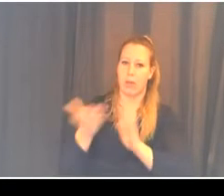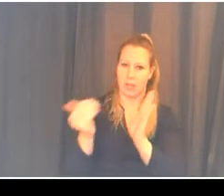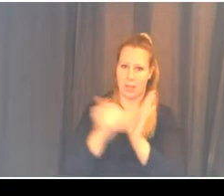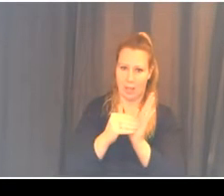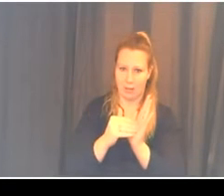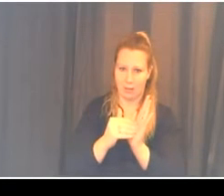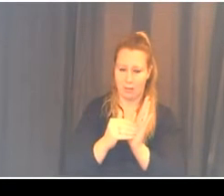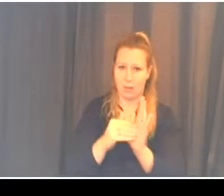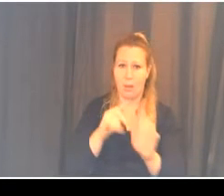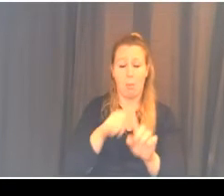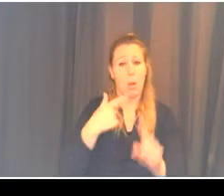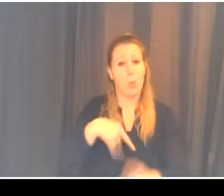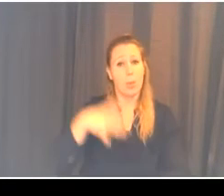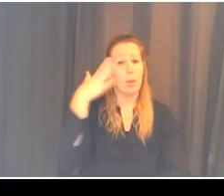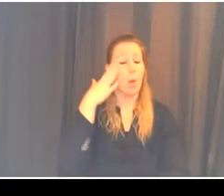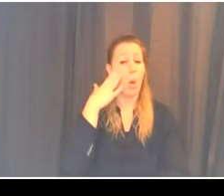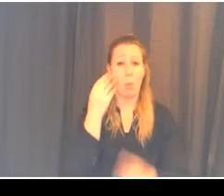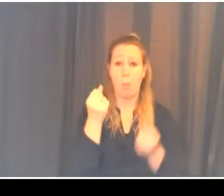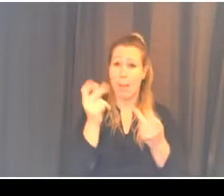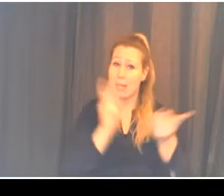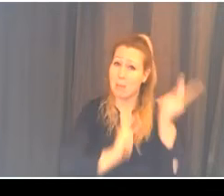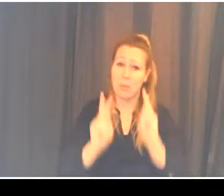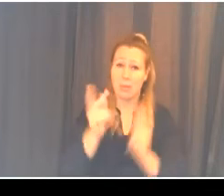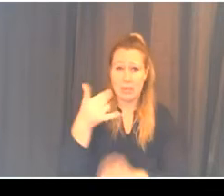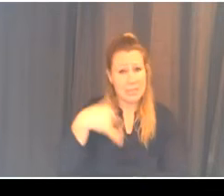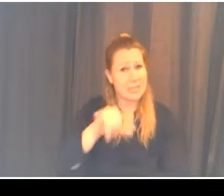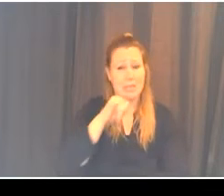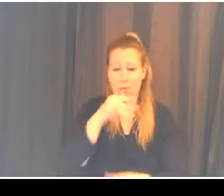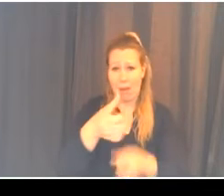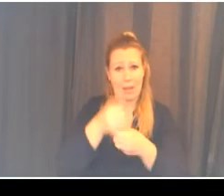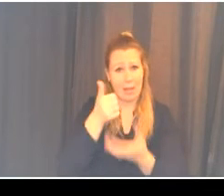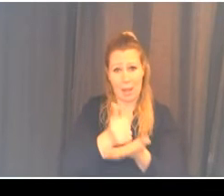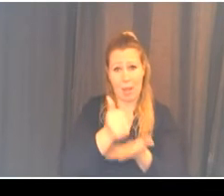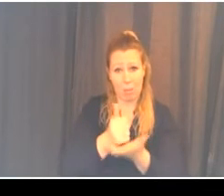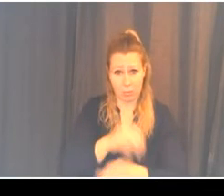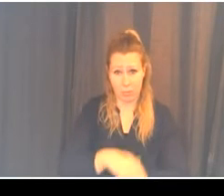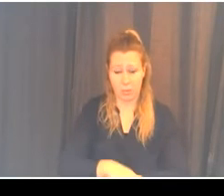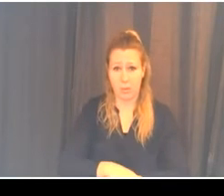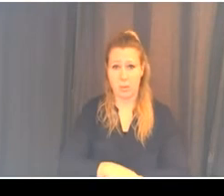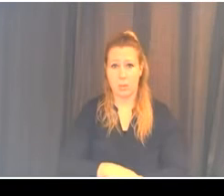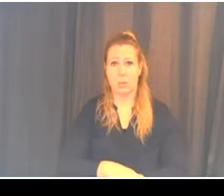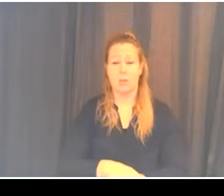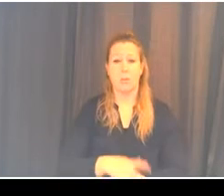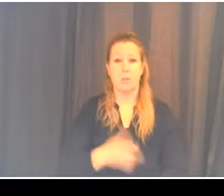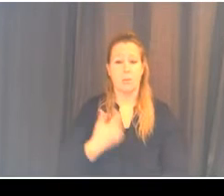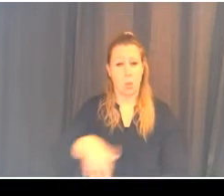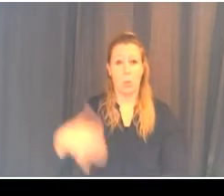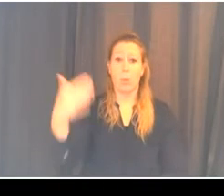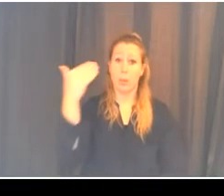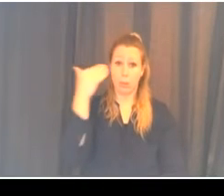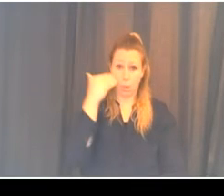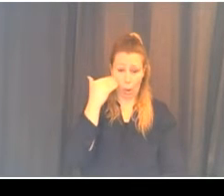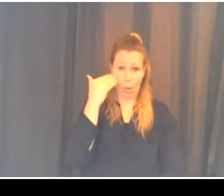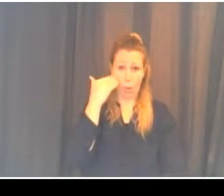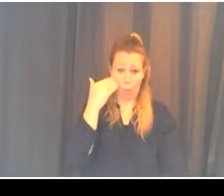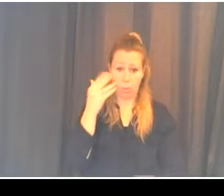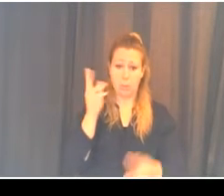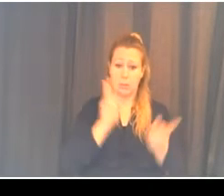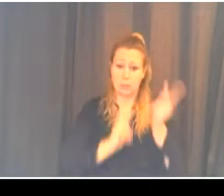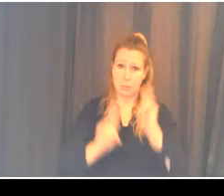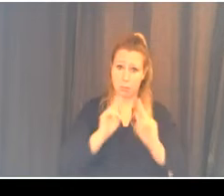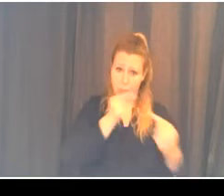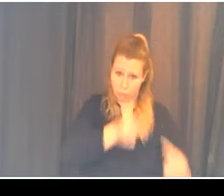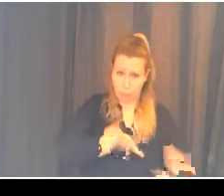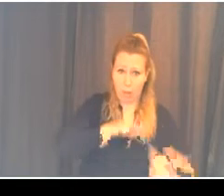have concerns about police response to abuse during this crisis multiple Sanctuary clients are reported issues with